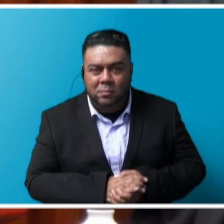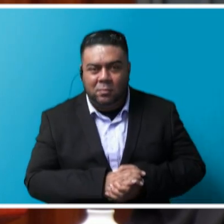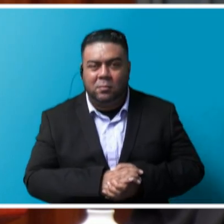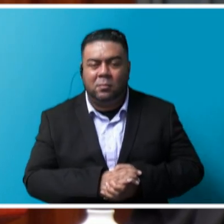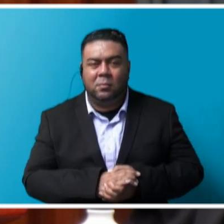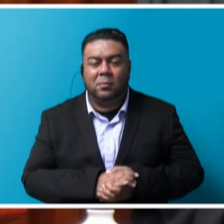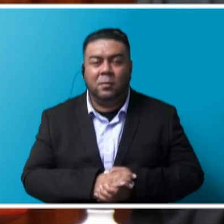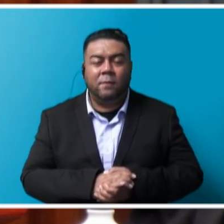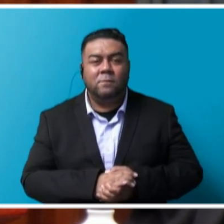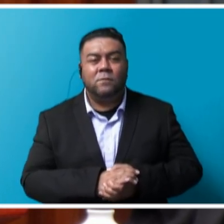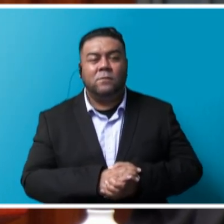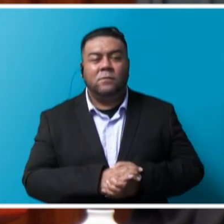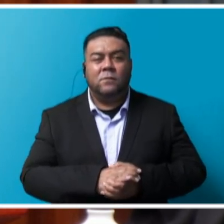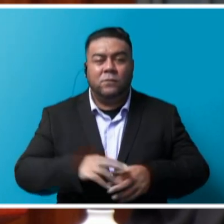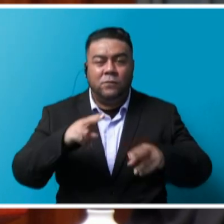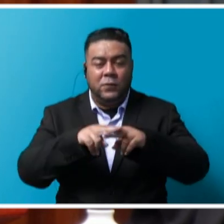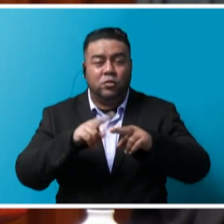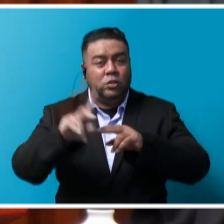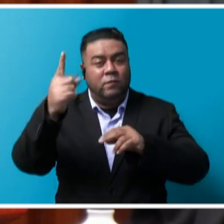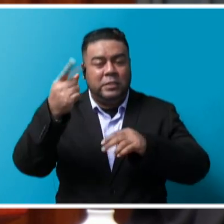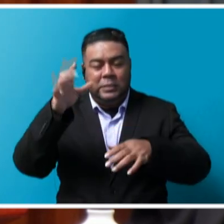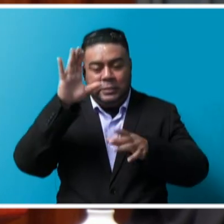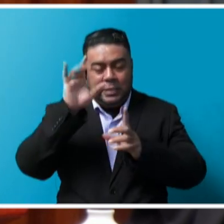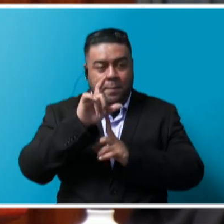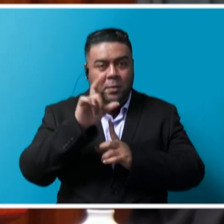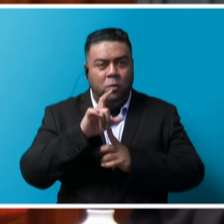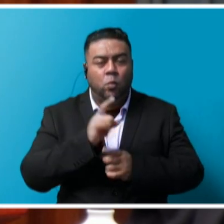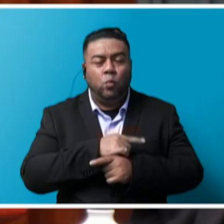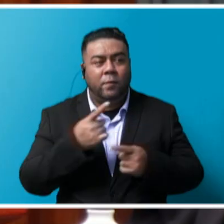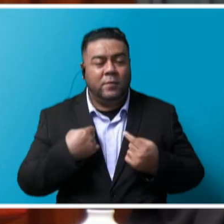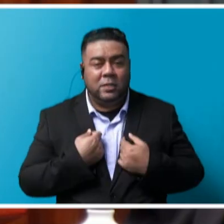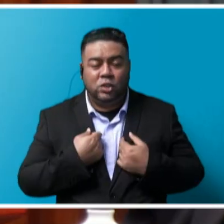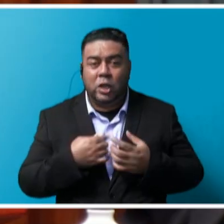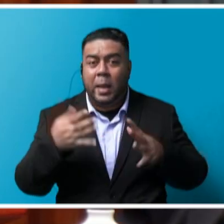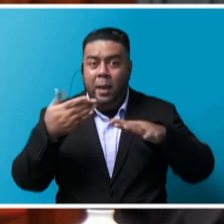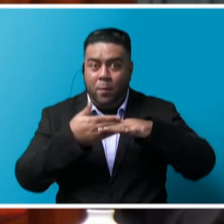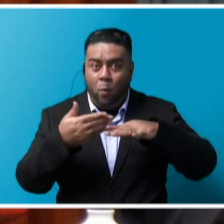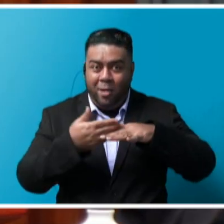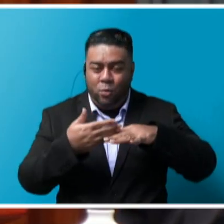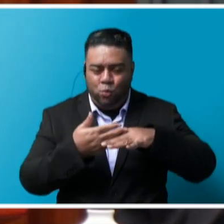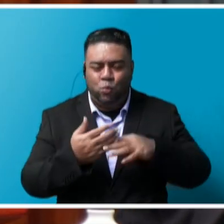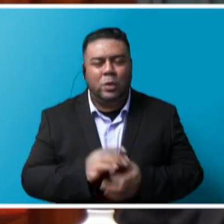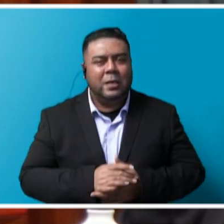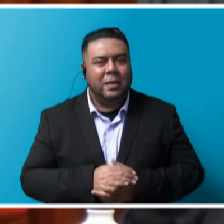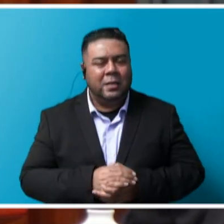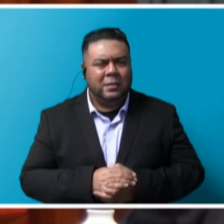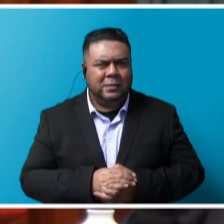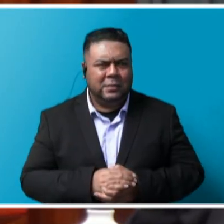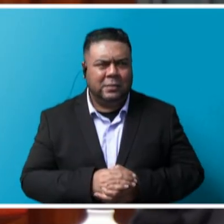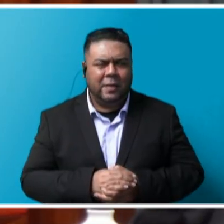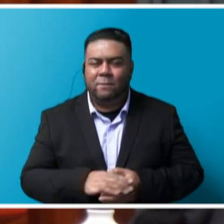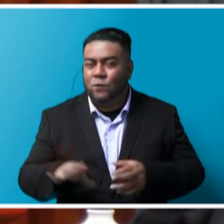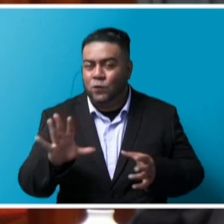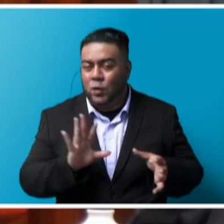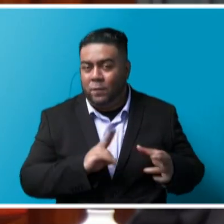unique character of Fiji's first capital. We completed the number 1 passenger terminal, significantly improving connectivity between Vonole and